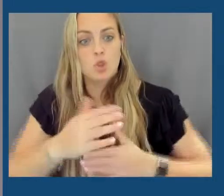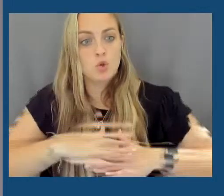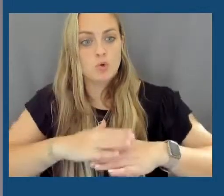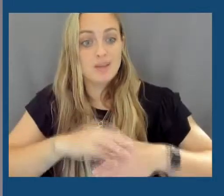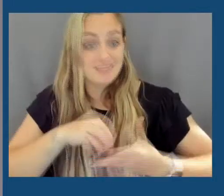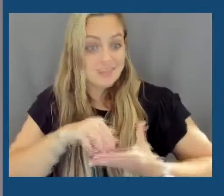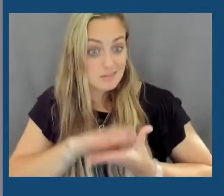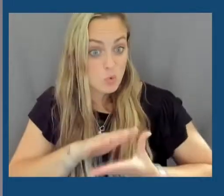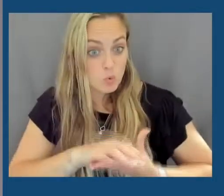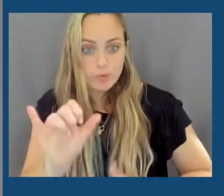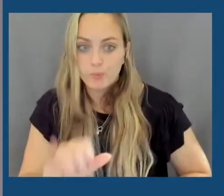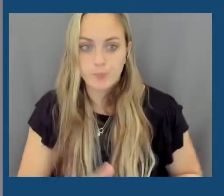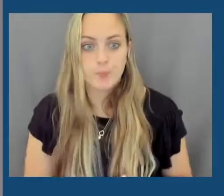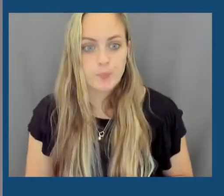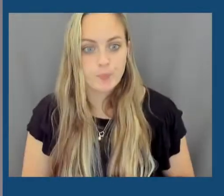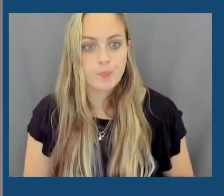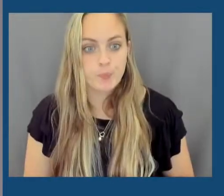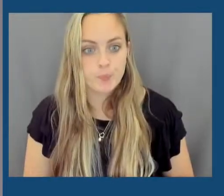school,